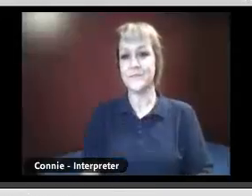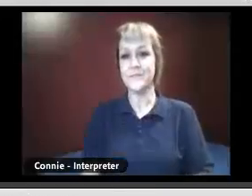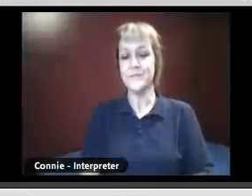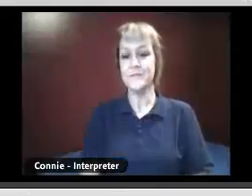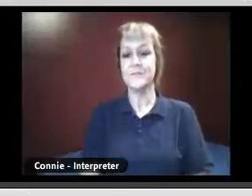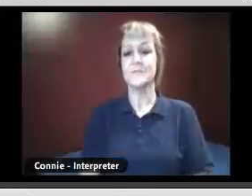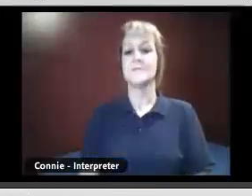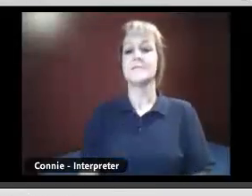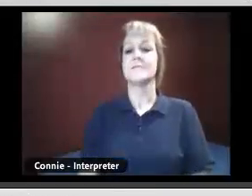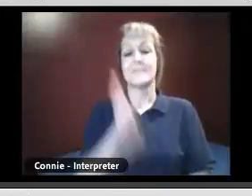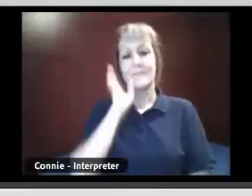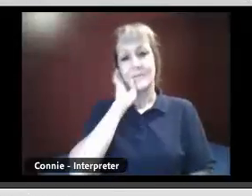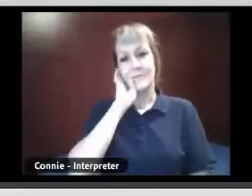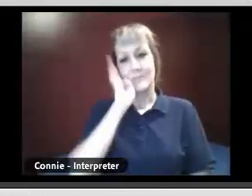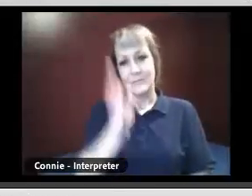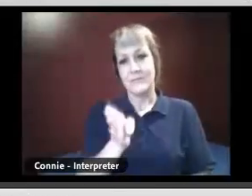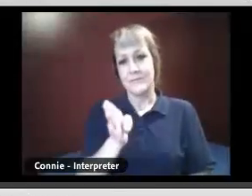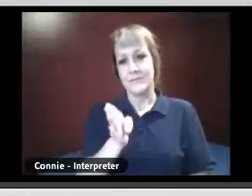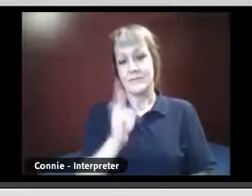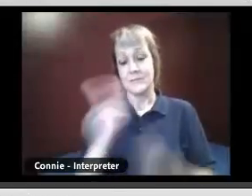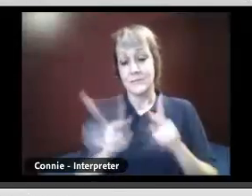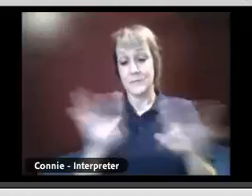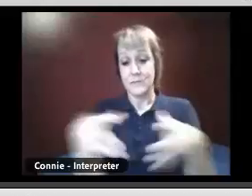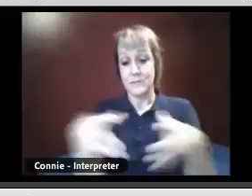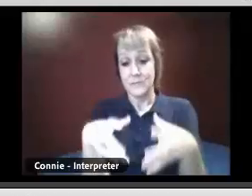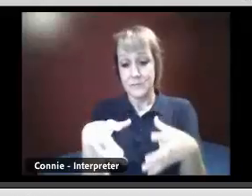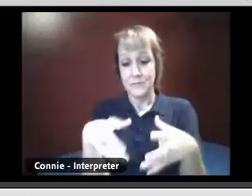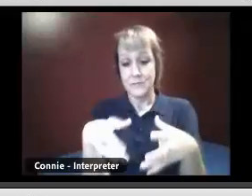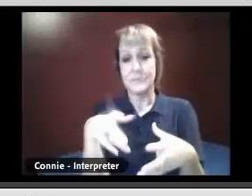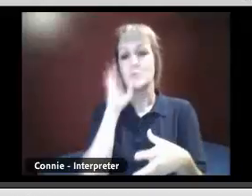Inevitably, you put people together, differences are going to occur.